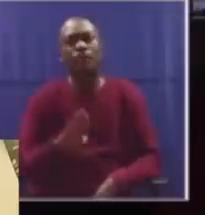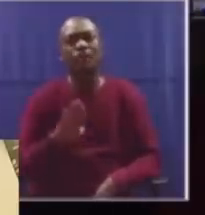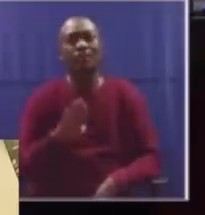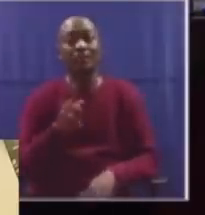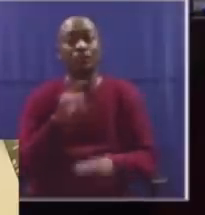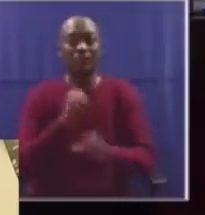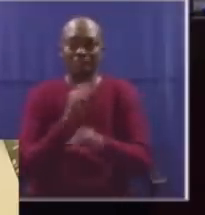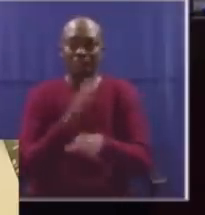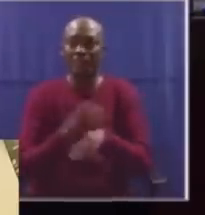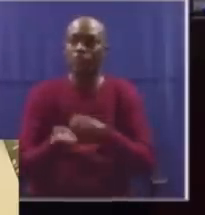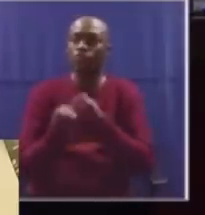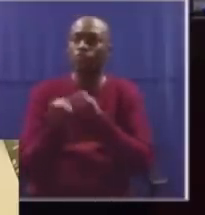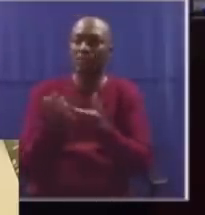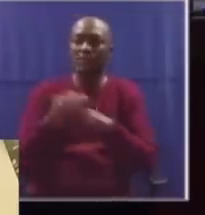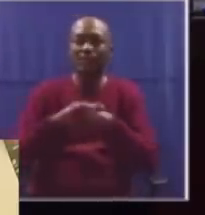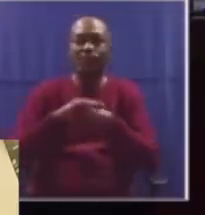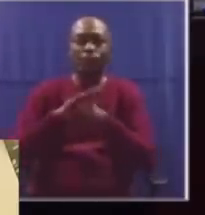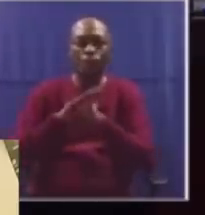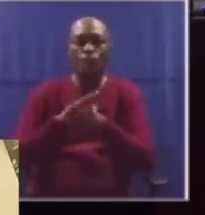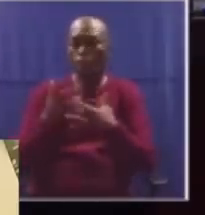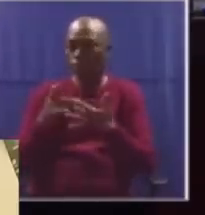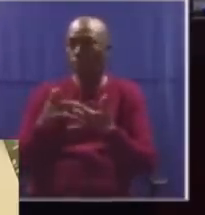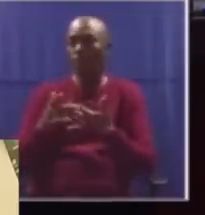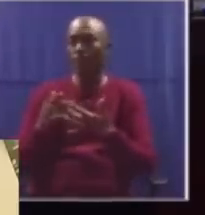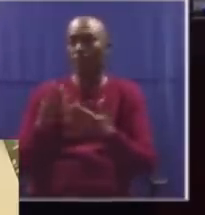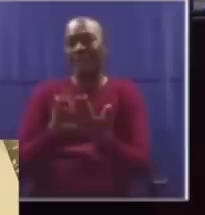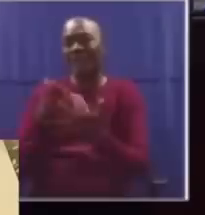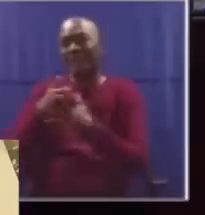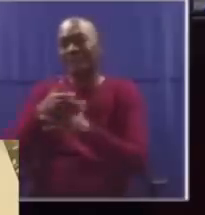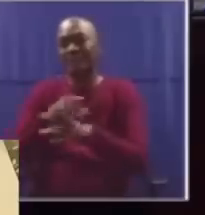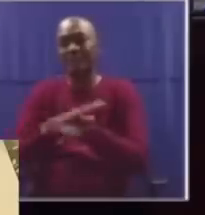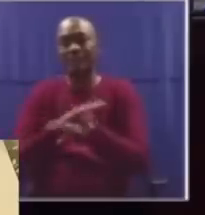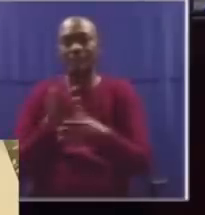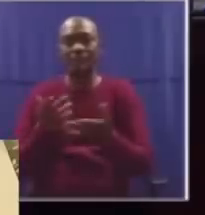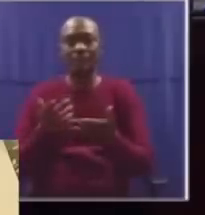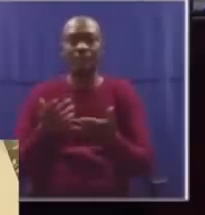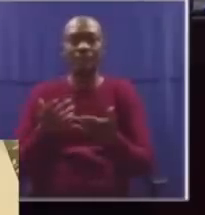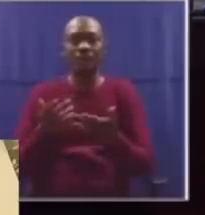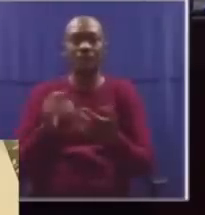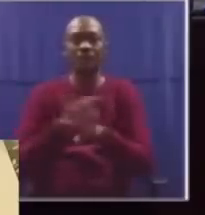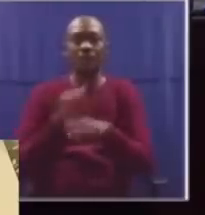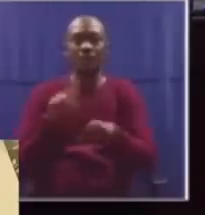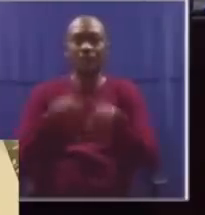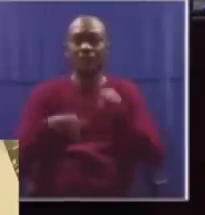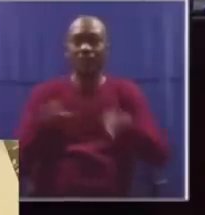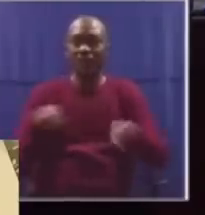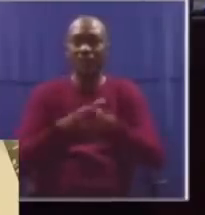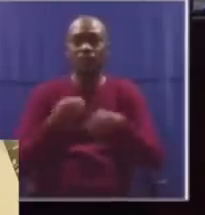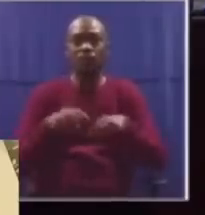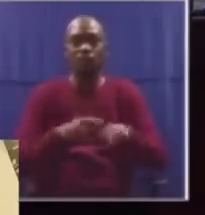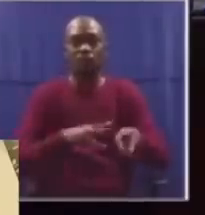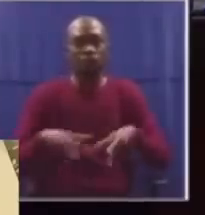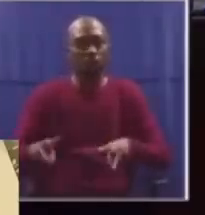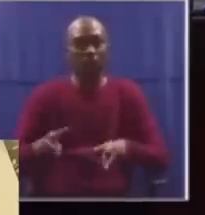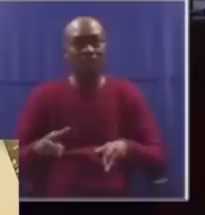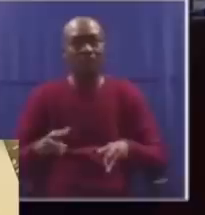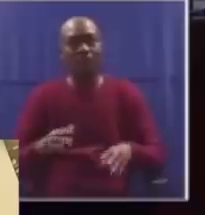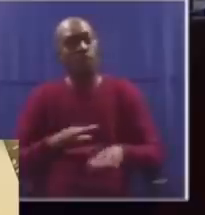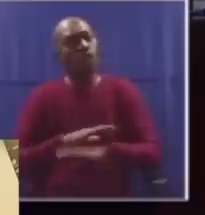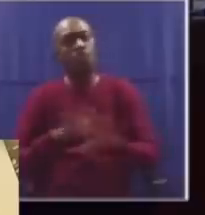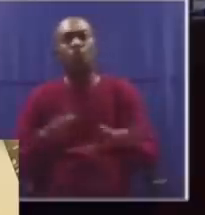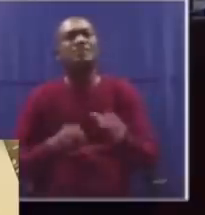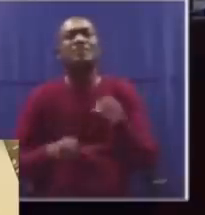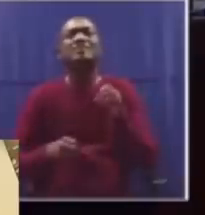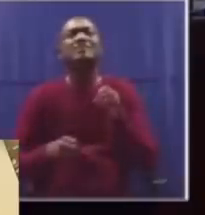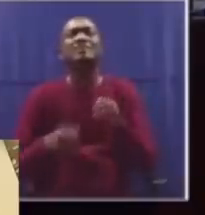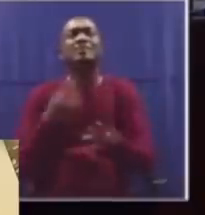meant to treat coronavirus and intervene in a variety of ways. Not something a